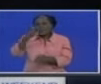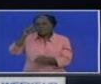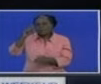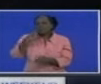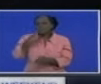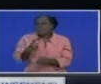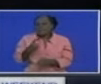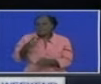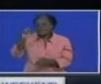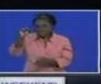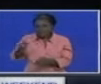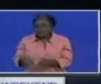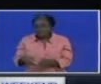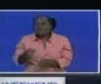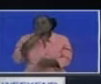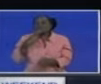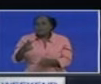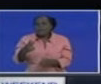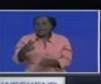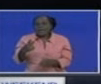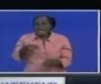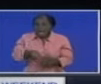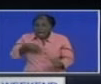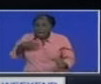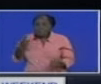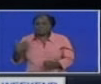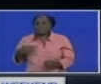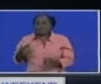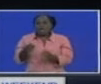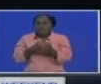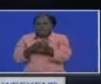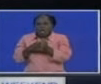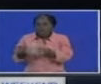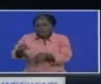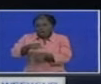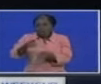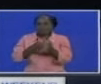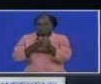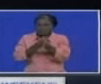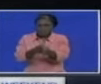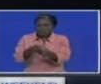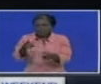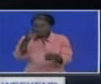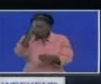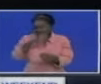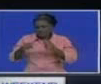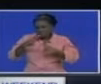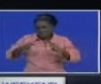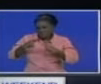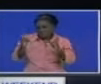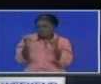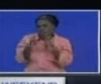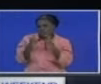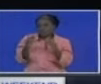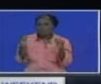following resistance by more than 200 armed youths. Local leaders from Pokot and Turkana have embarked on a series of consultative